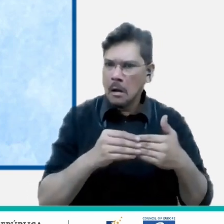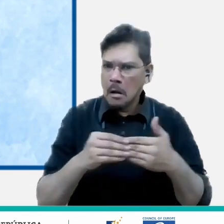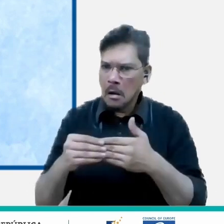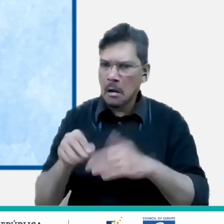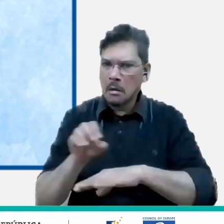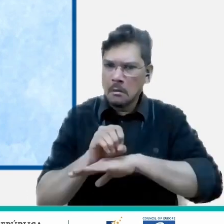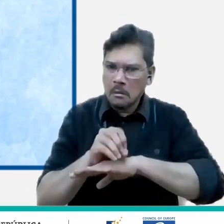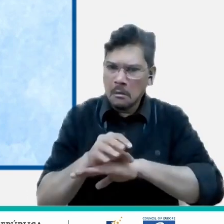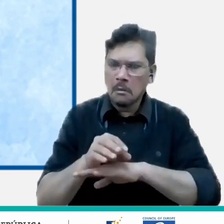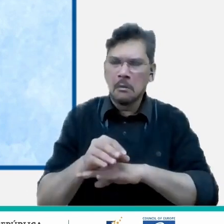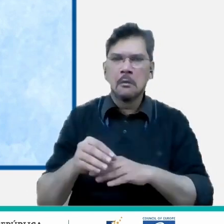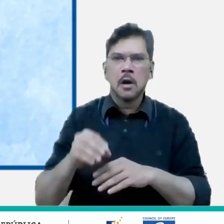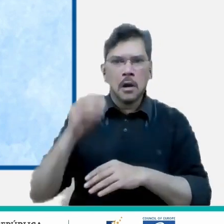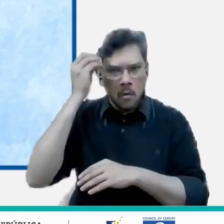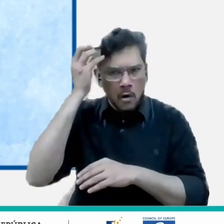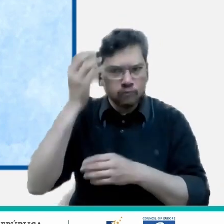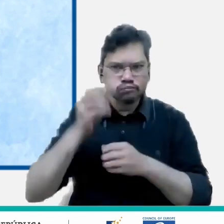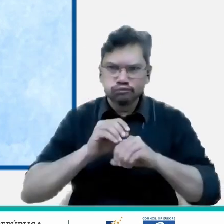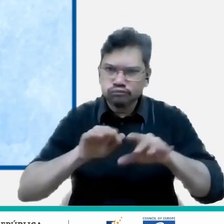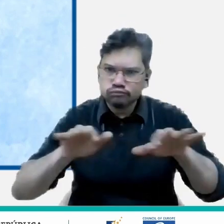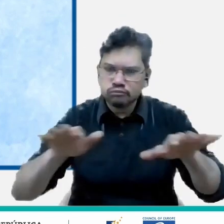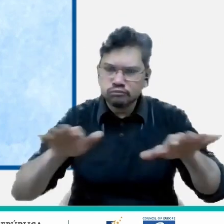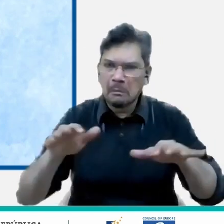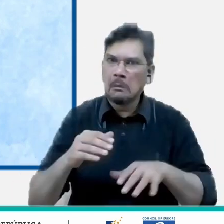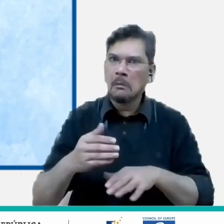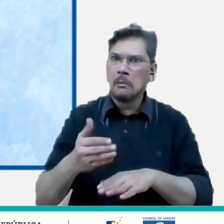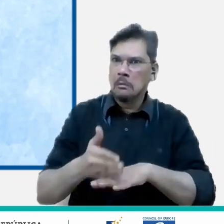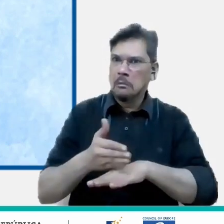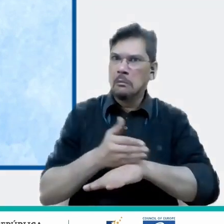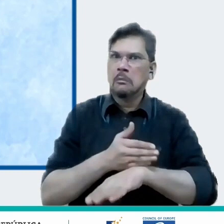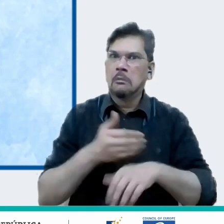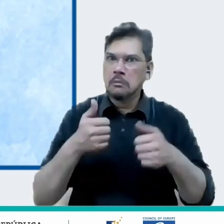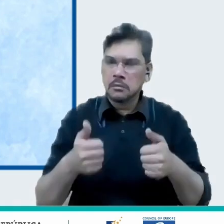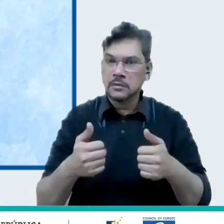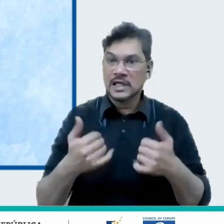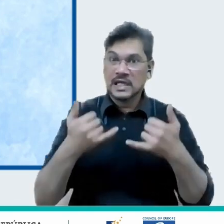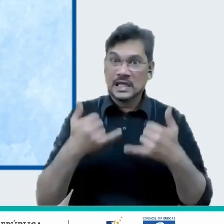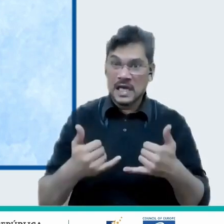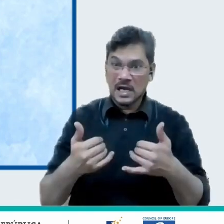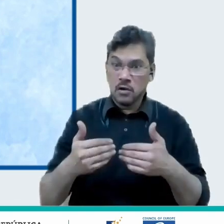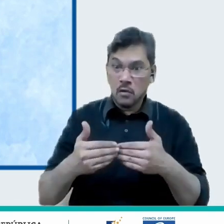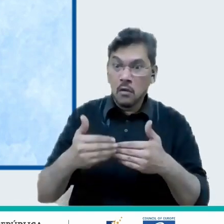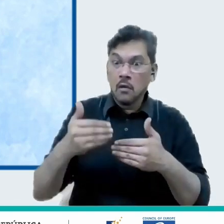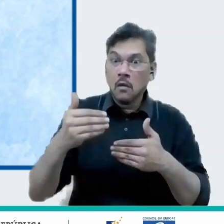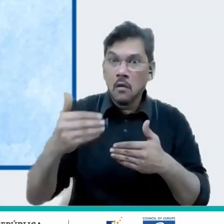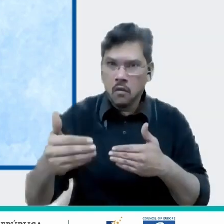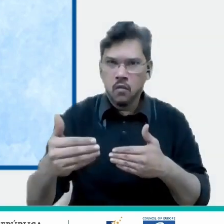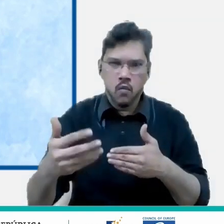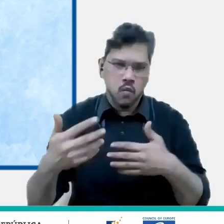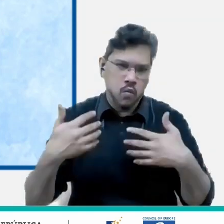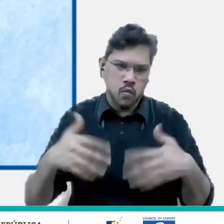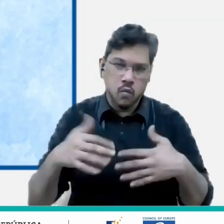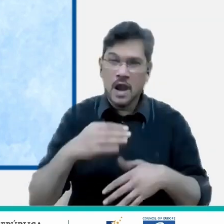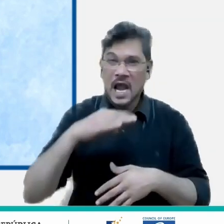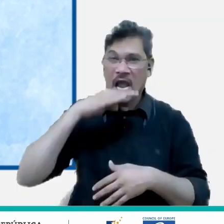and as we move forward, what we see, of course, is that the complexity of risk, the interdependency and